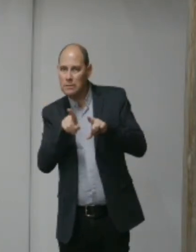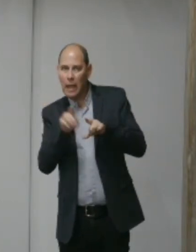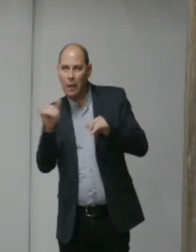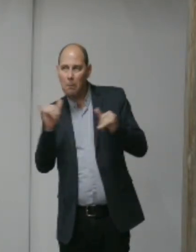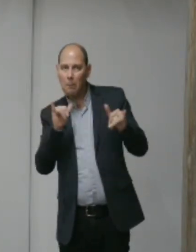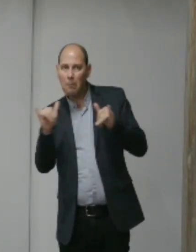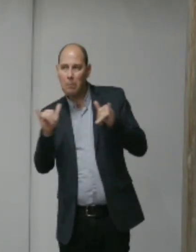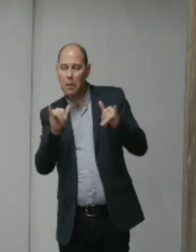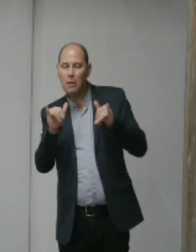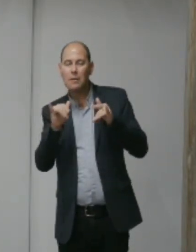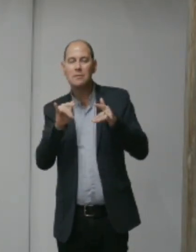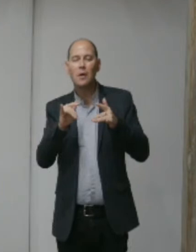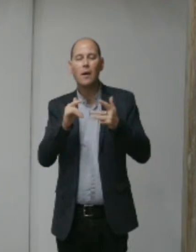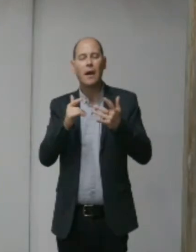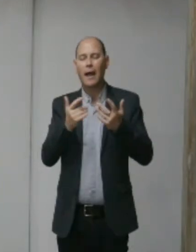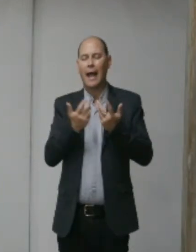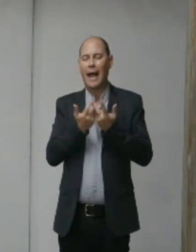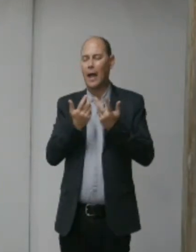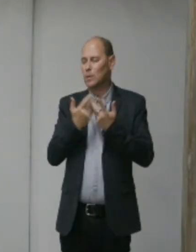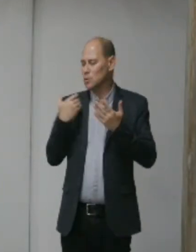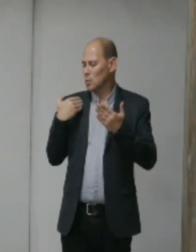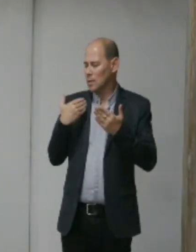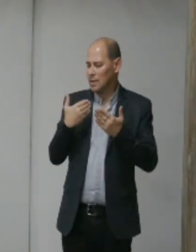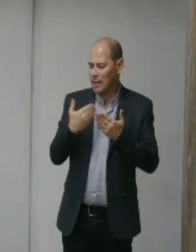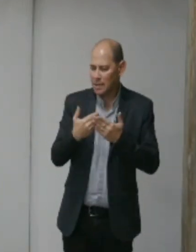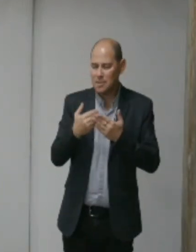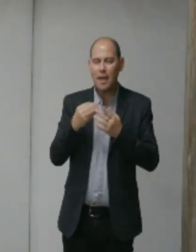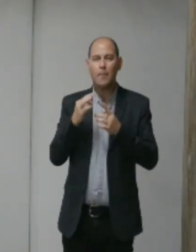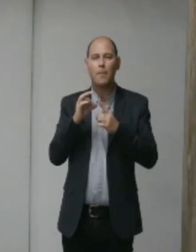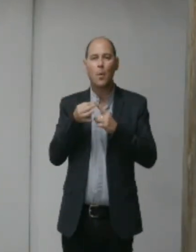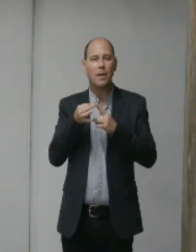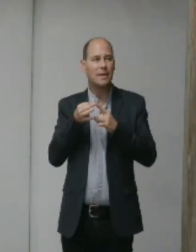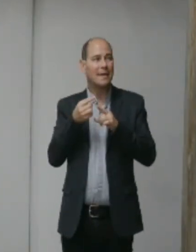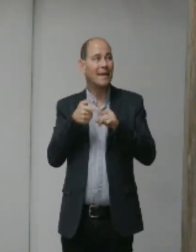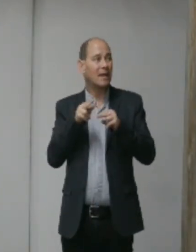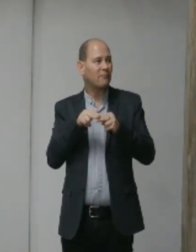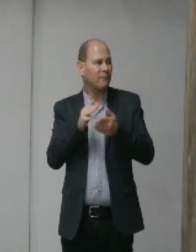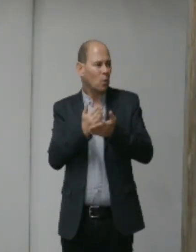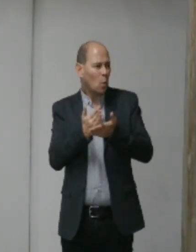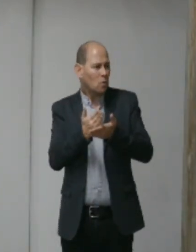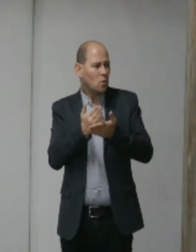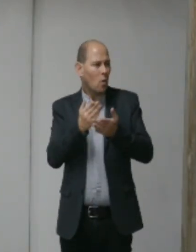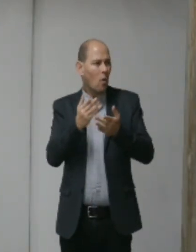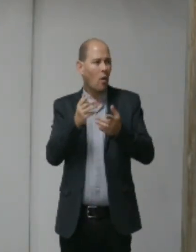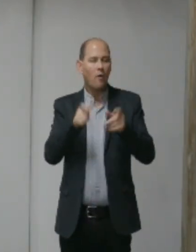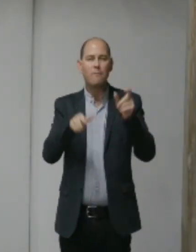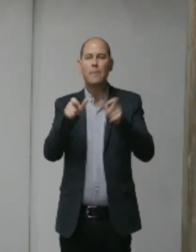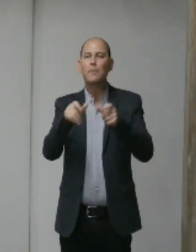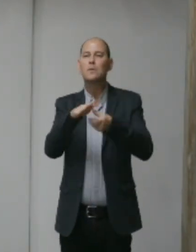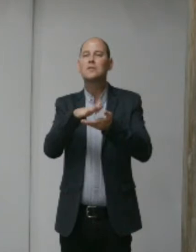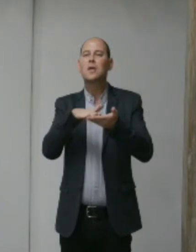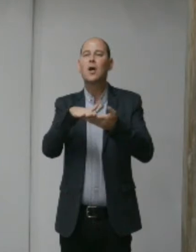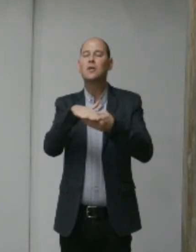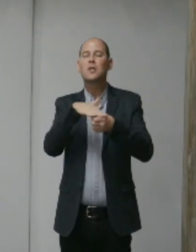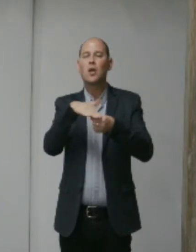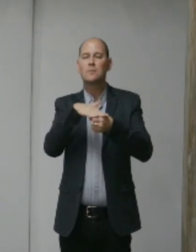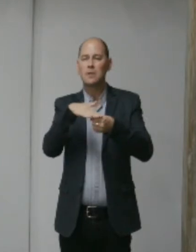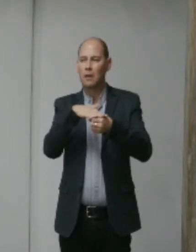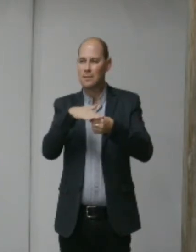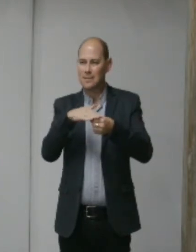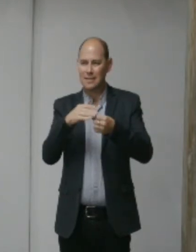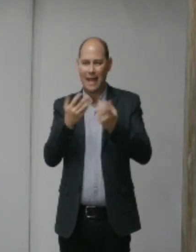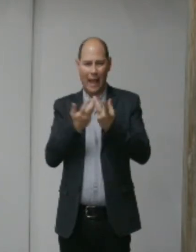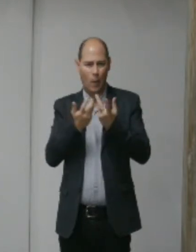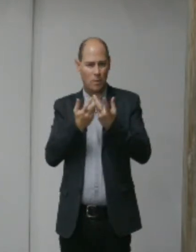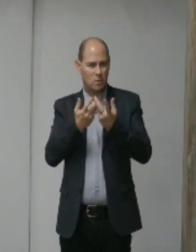of daily spaces in our life where you are unsure what other people's circumstances are, we are having that kind of open conversation, I guess,